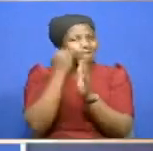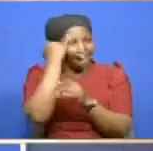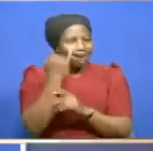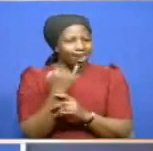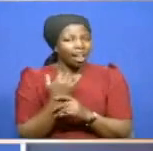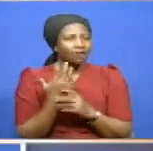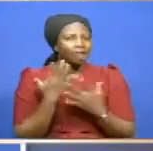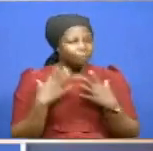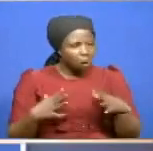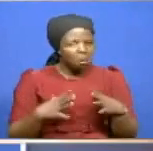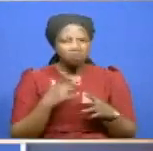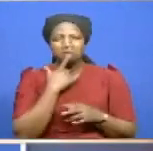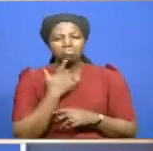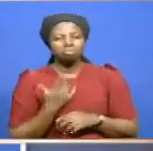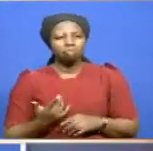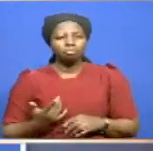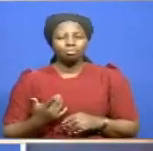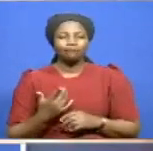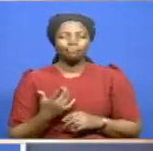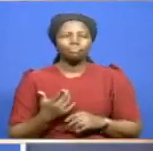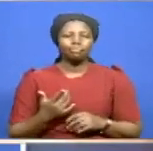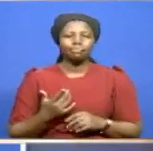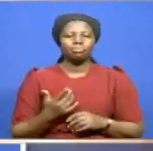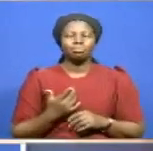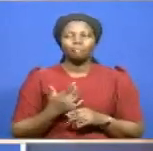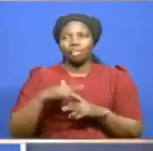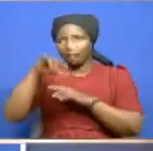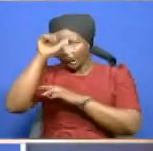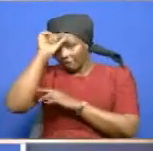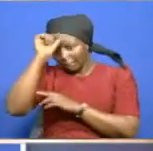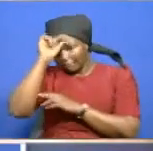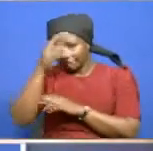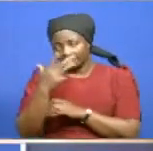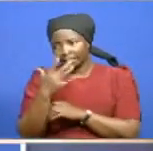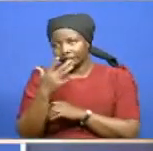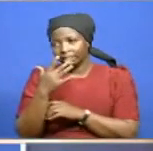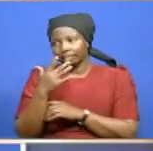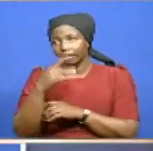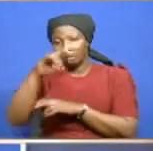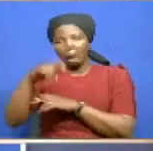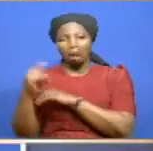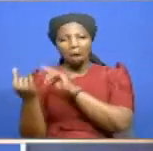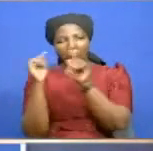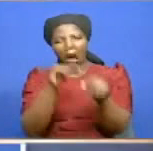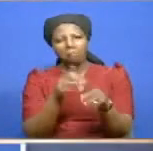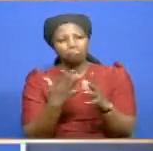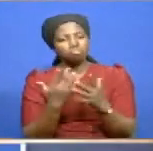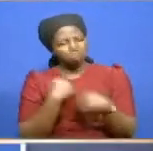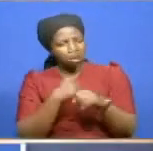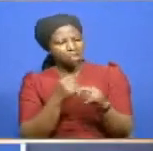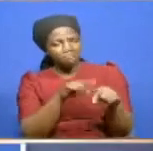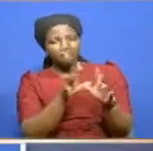of people saying that the government it must come and enforce for them,